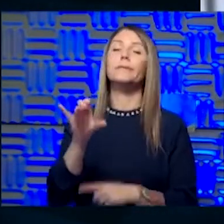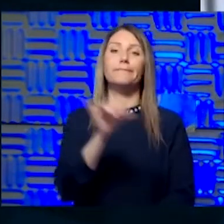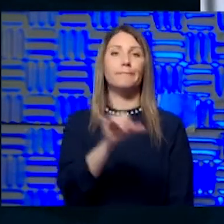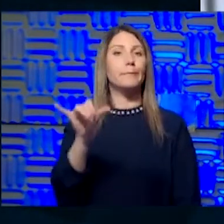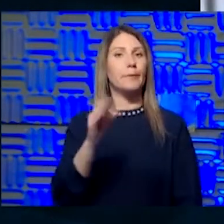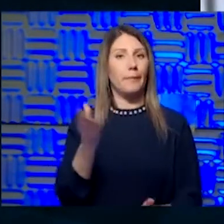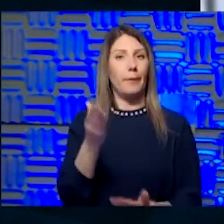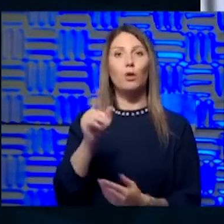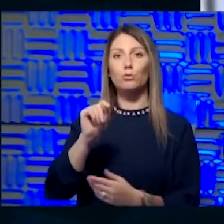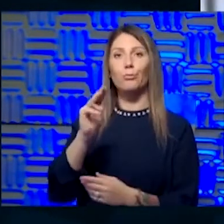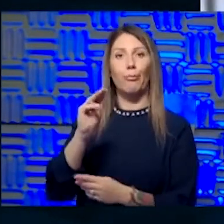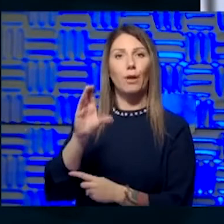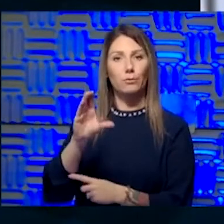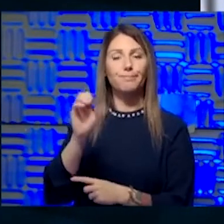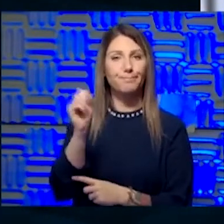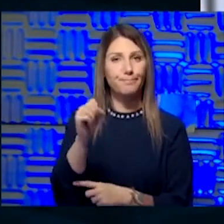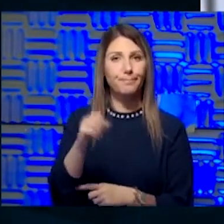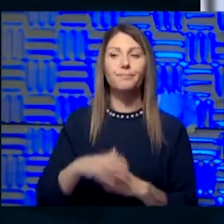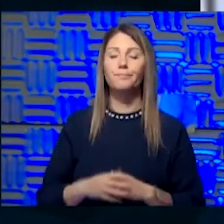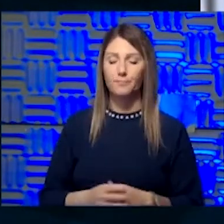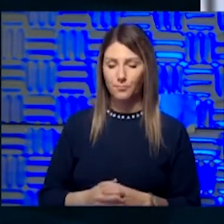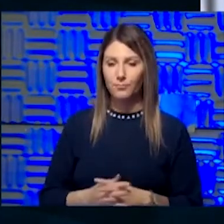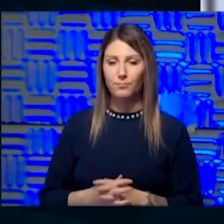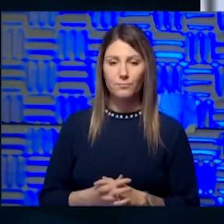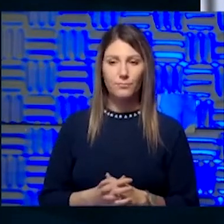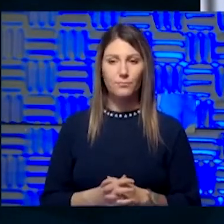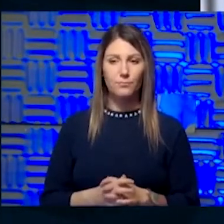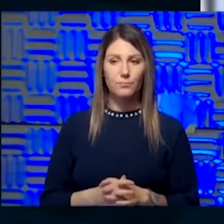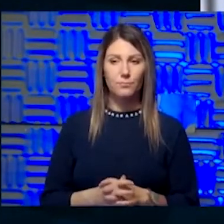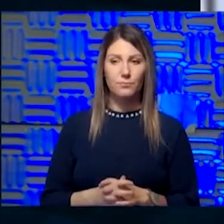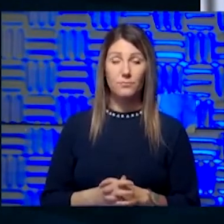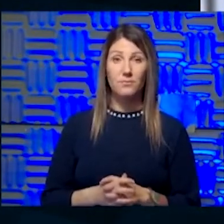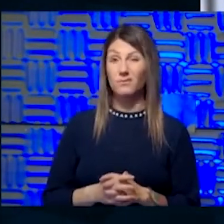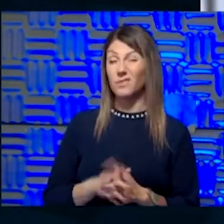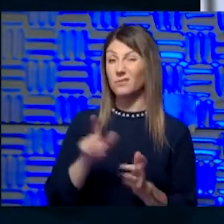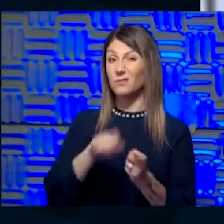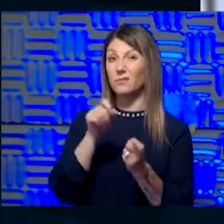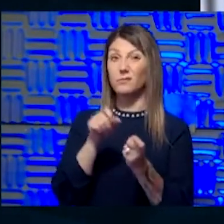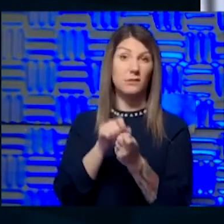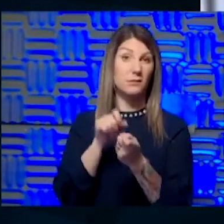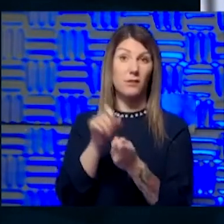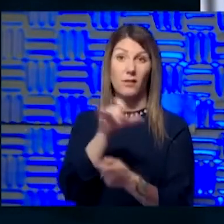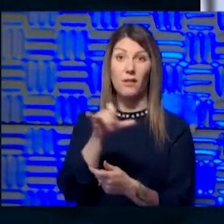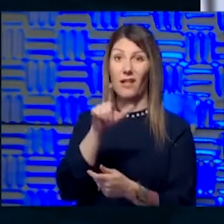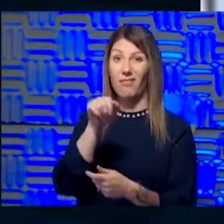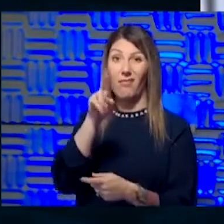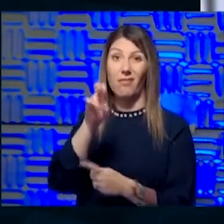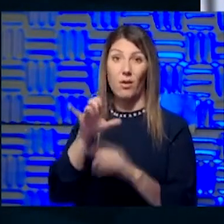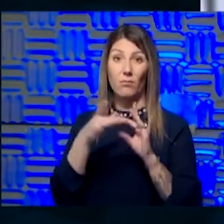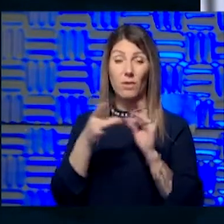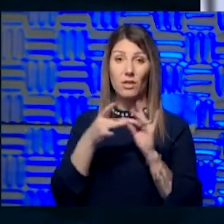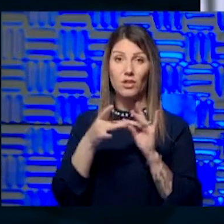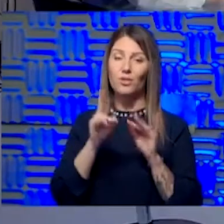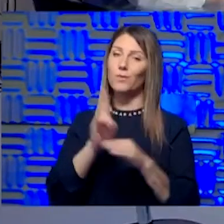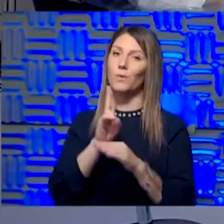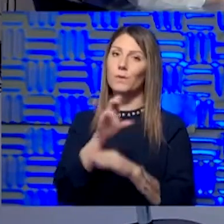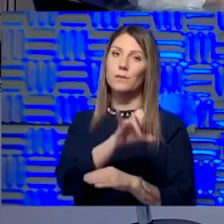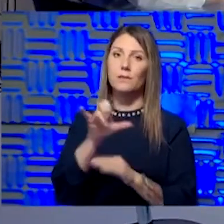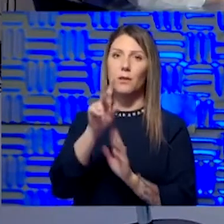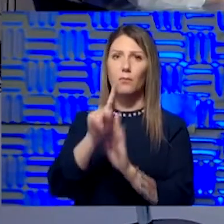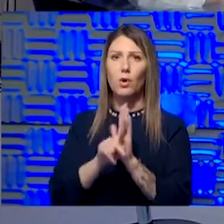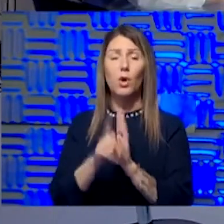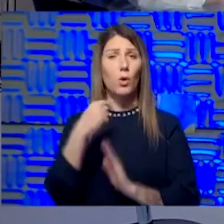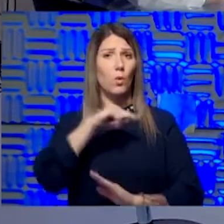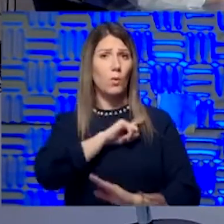at Truman, and pretty much exactly what Larry said, using the same protocol. And we've started doing some